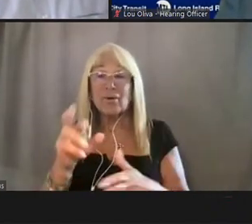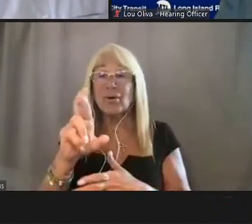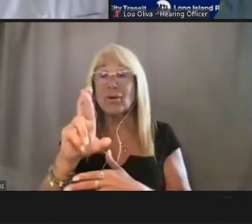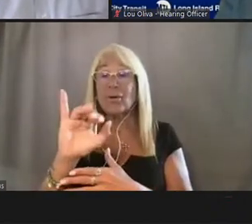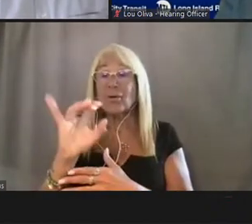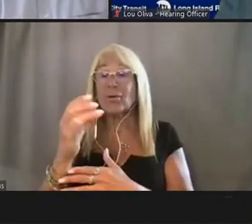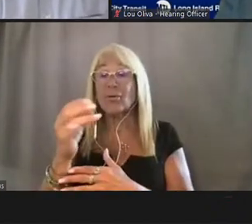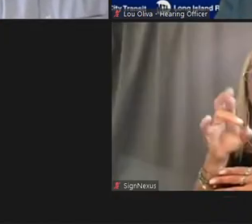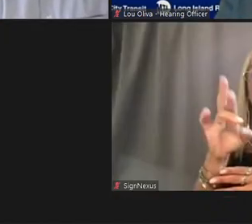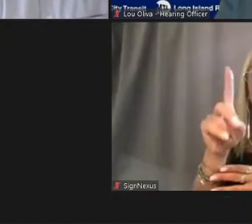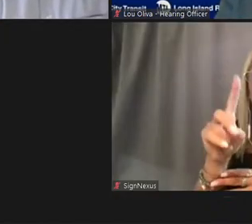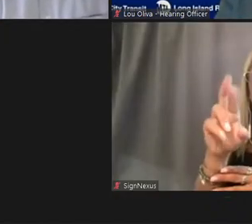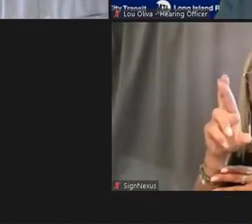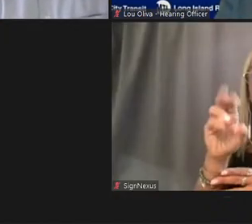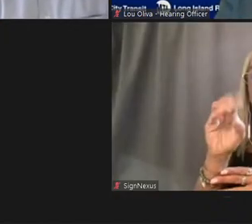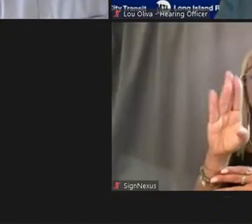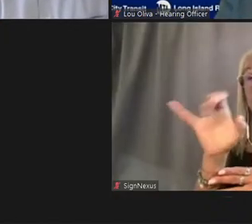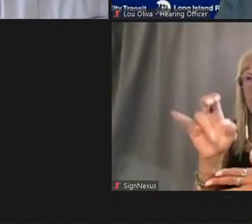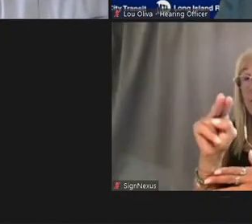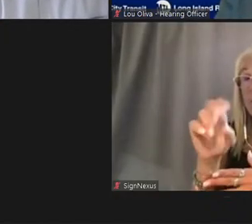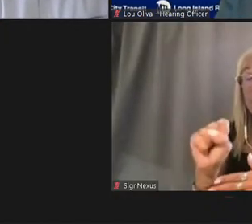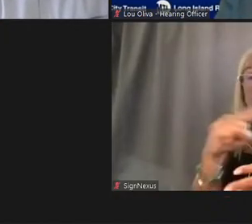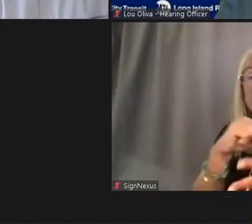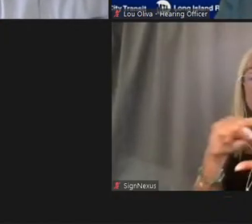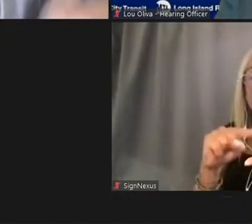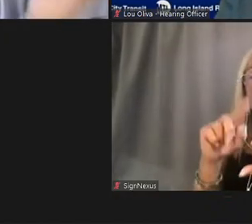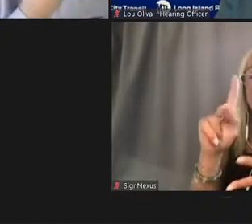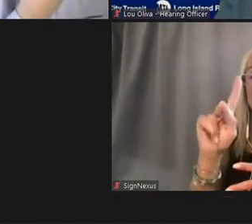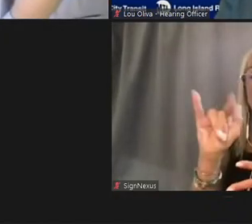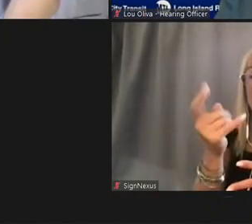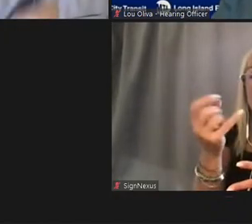Robbins taught by Catherine freed